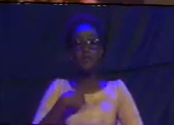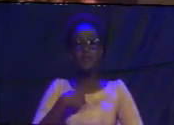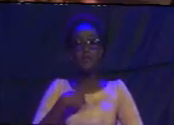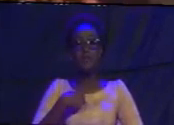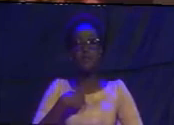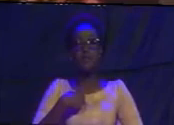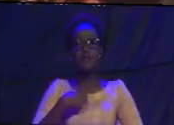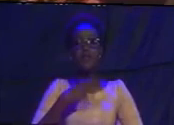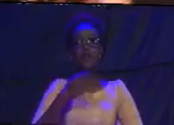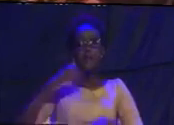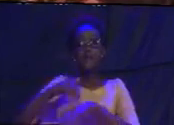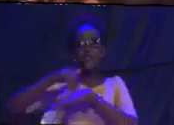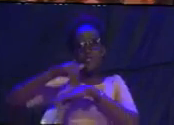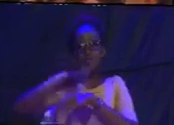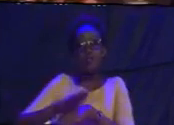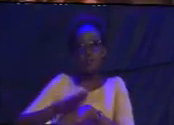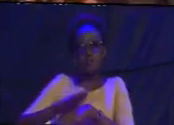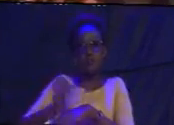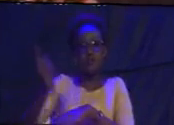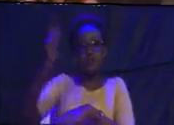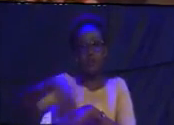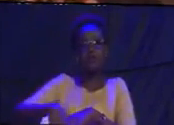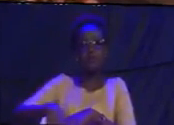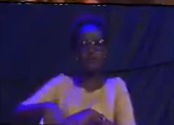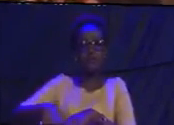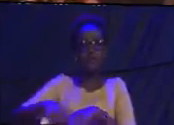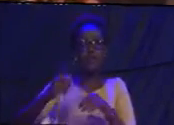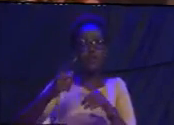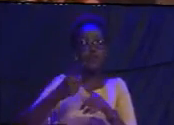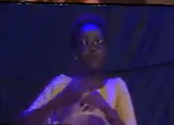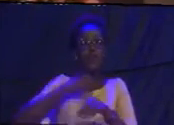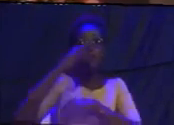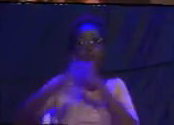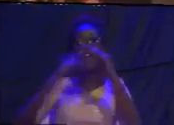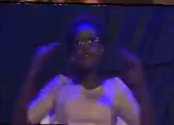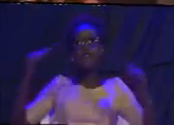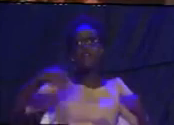I have been sent to be